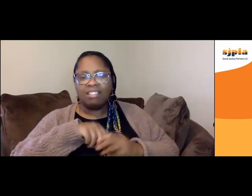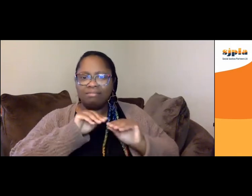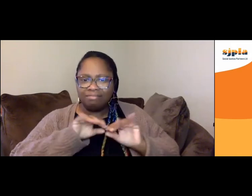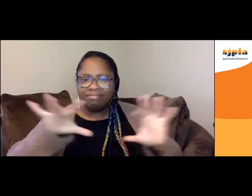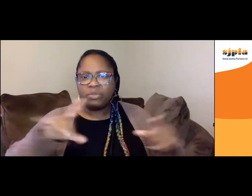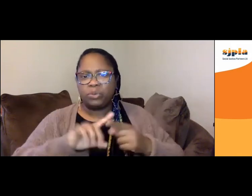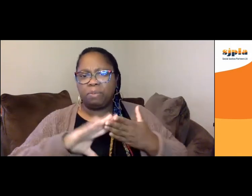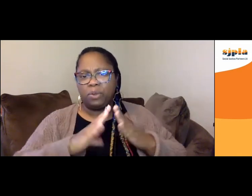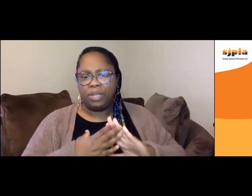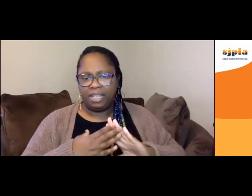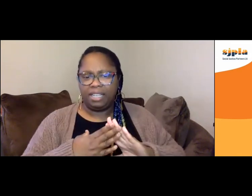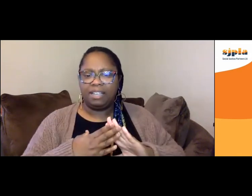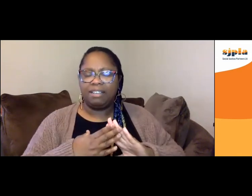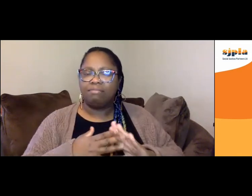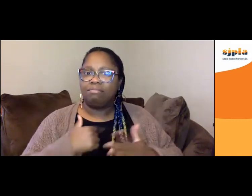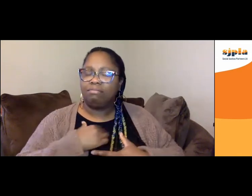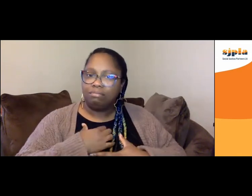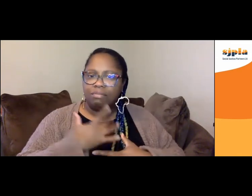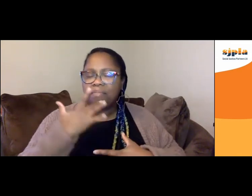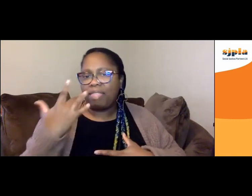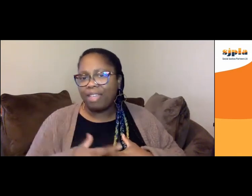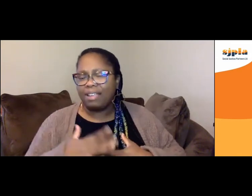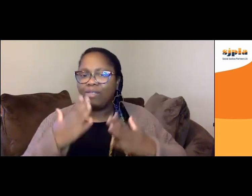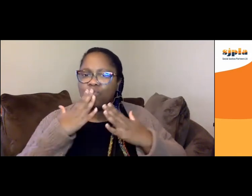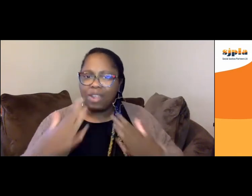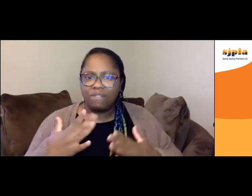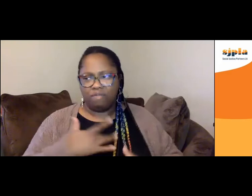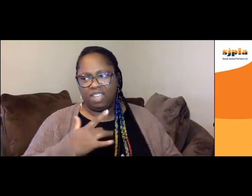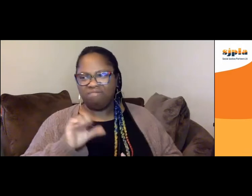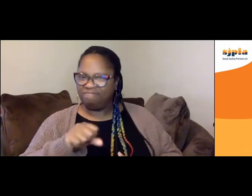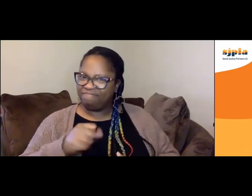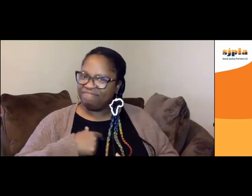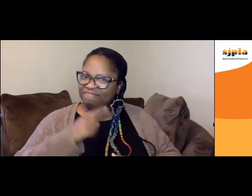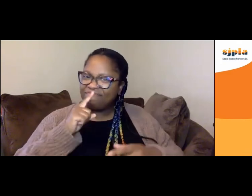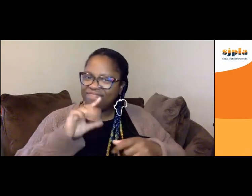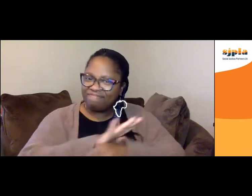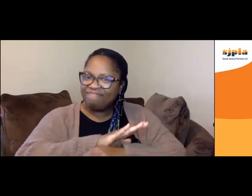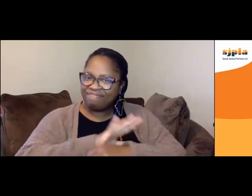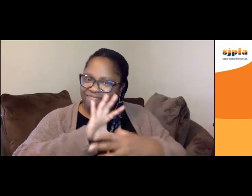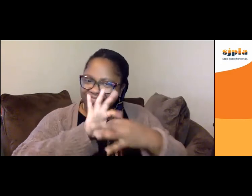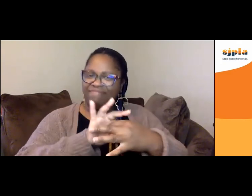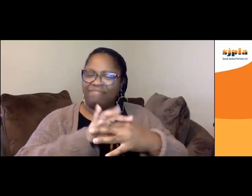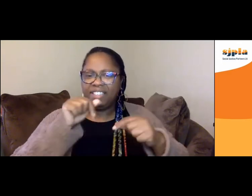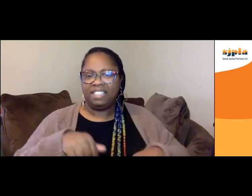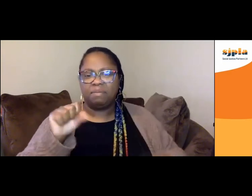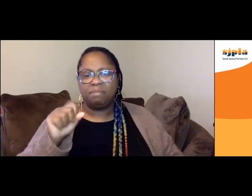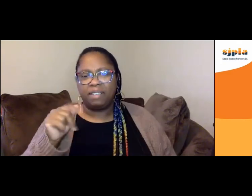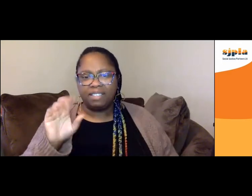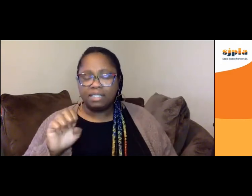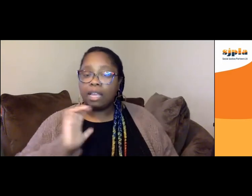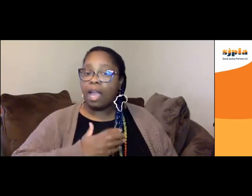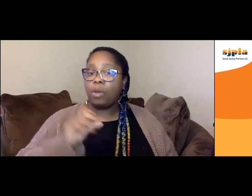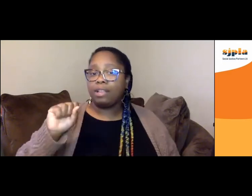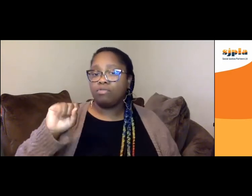feel so lucky and grateful to feel like I fully belong in this space. And I want to appreciate our SJP